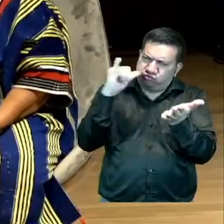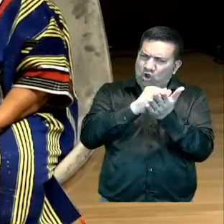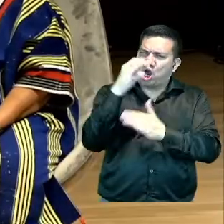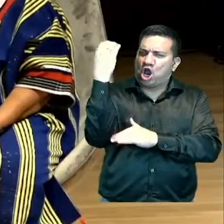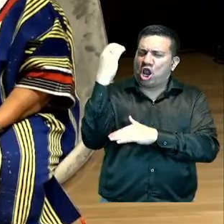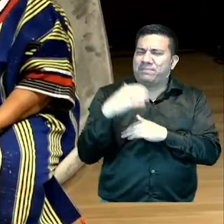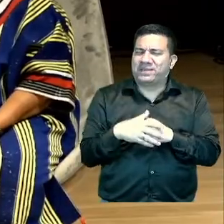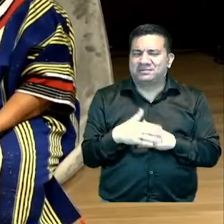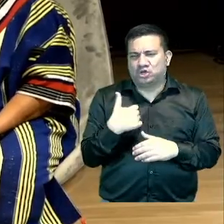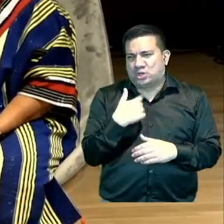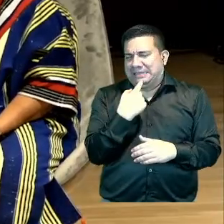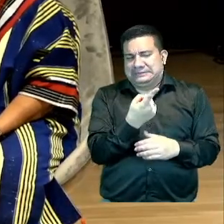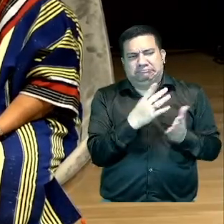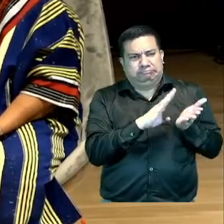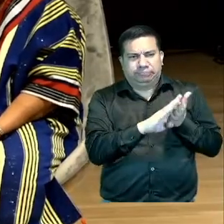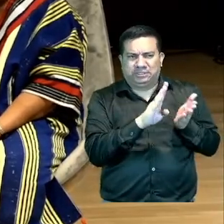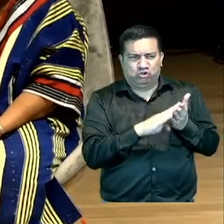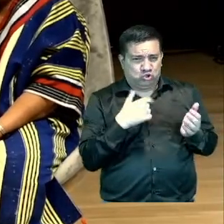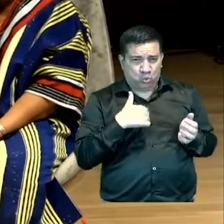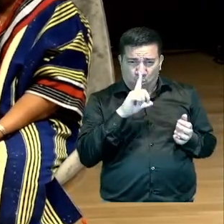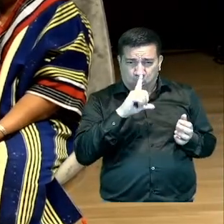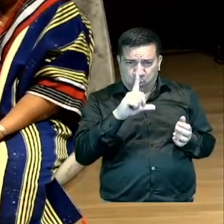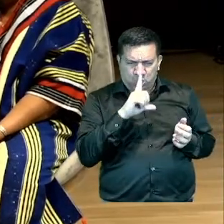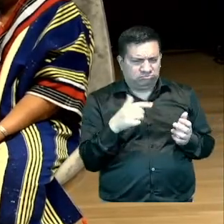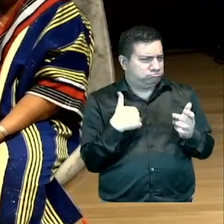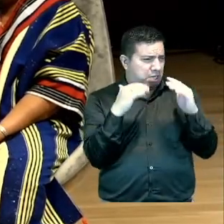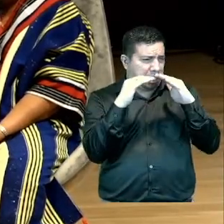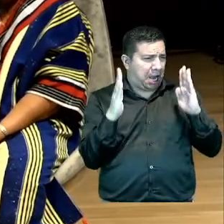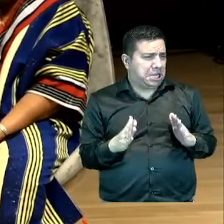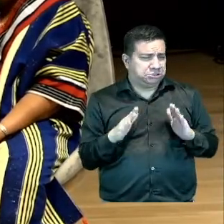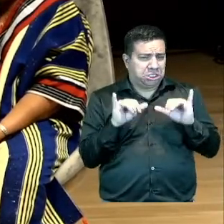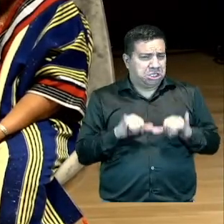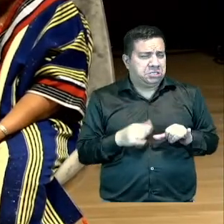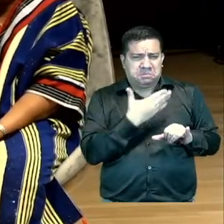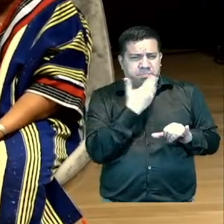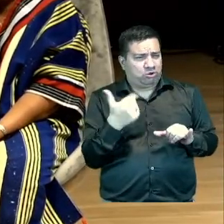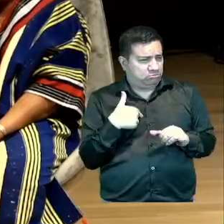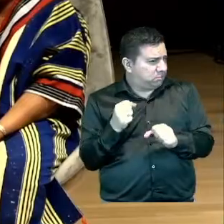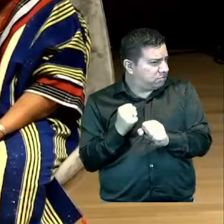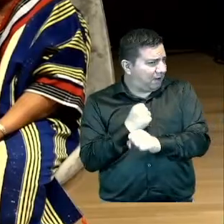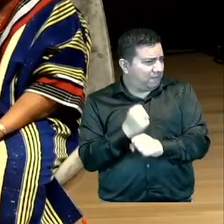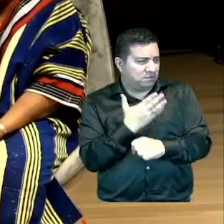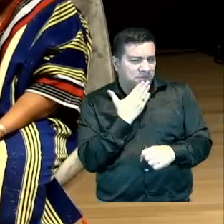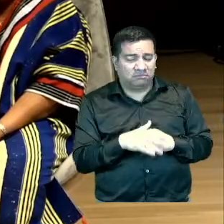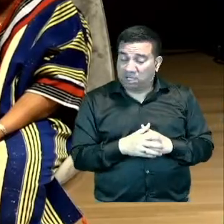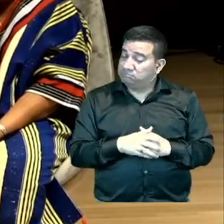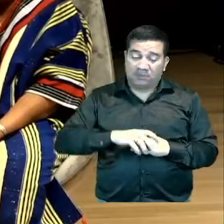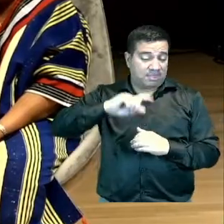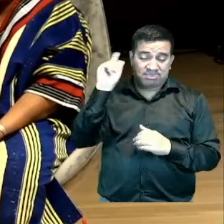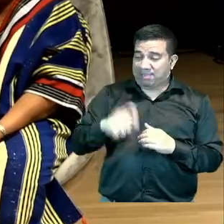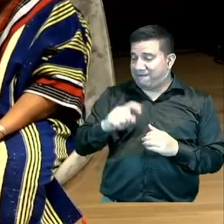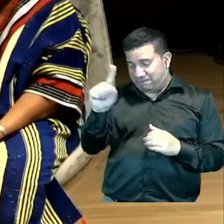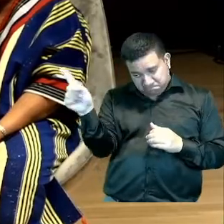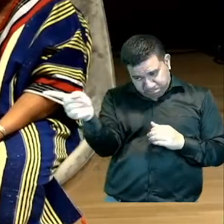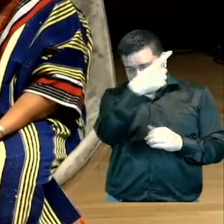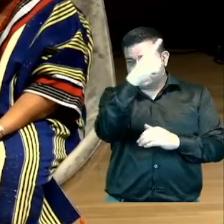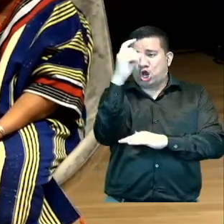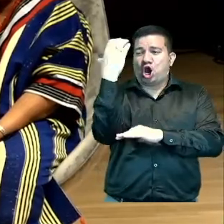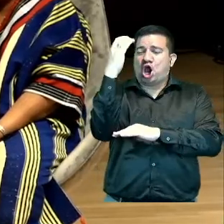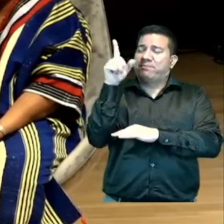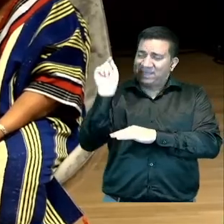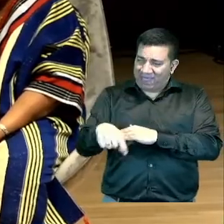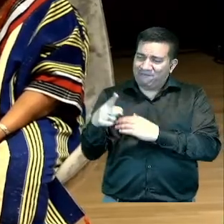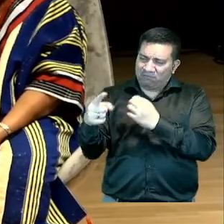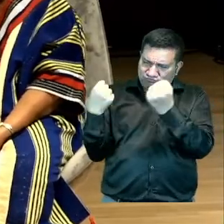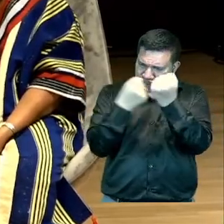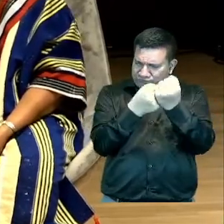in July. I stay home and do my work. And she said, but you have to go and help this girl. She's